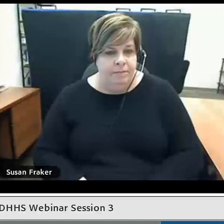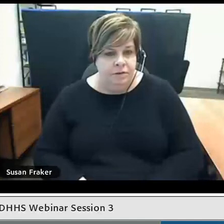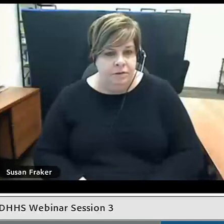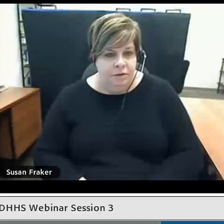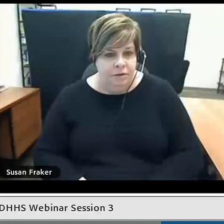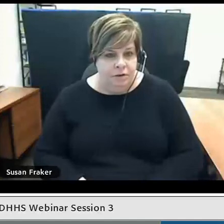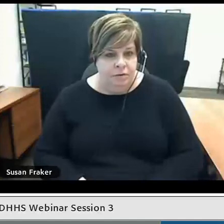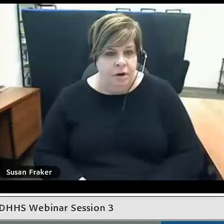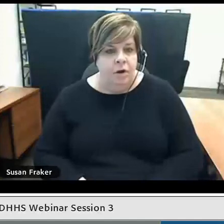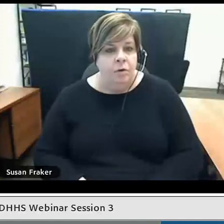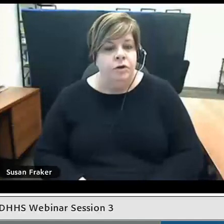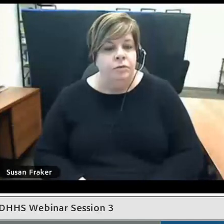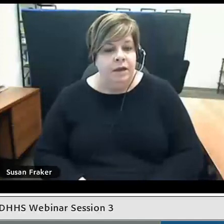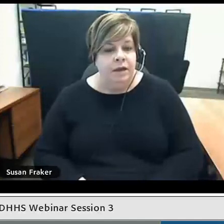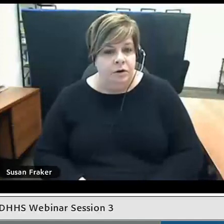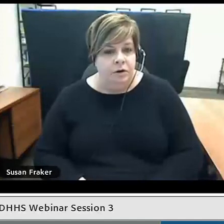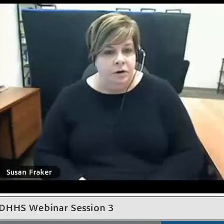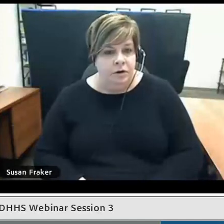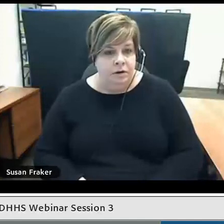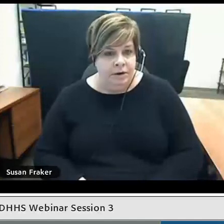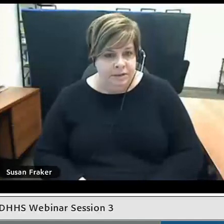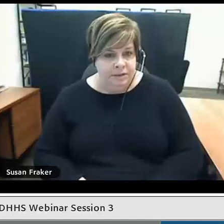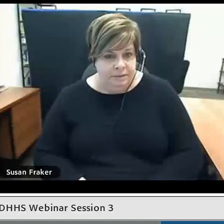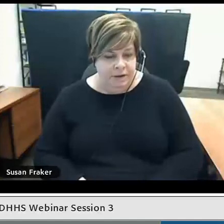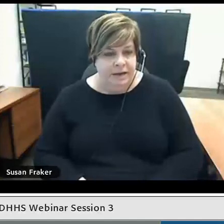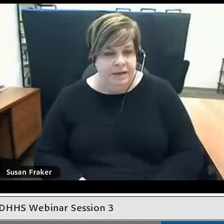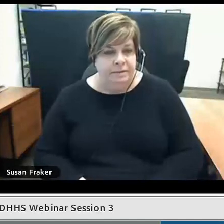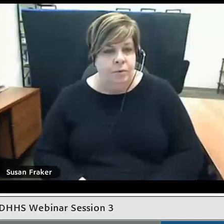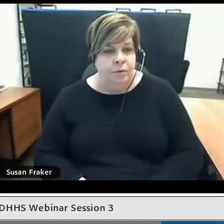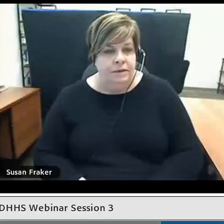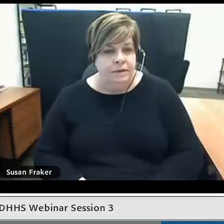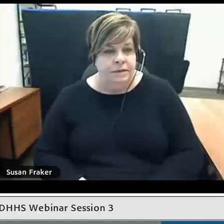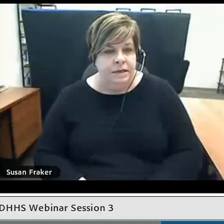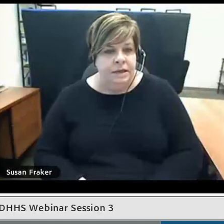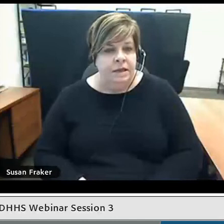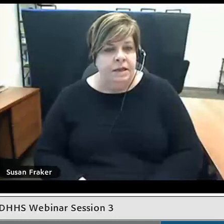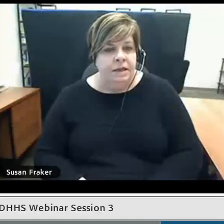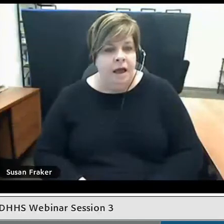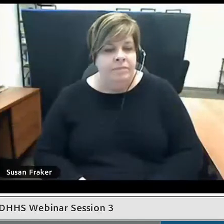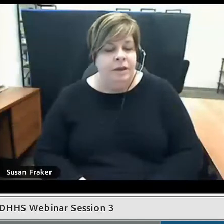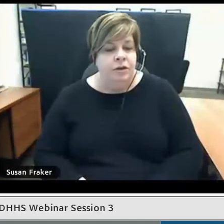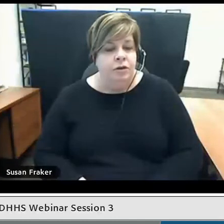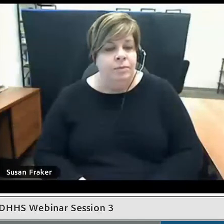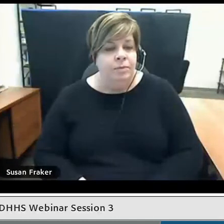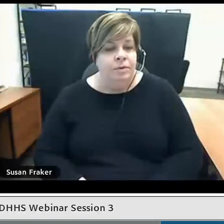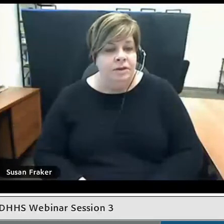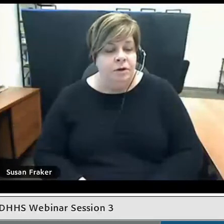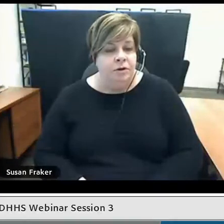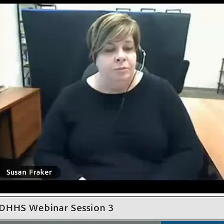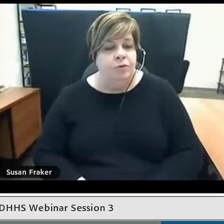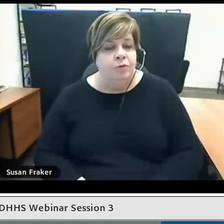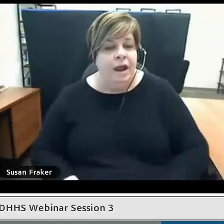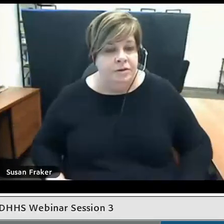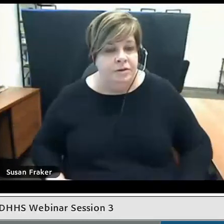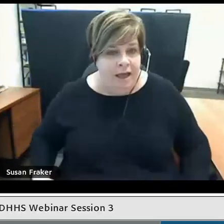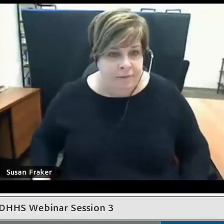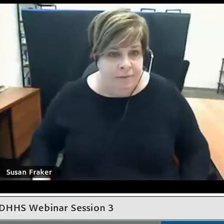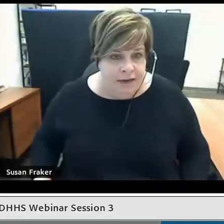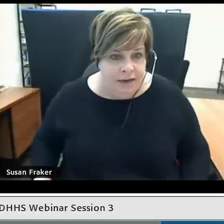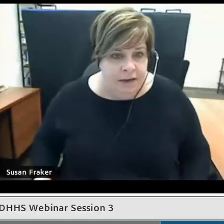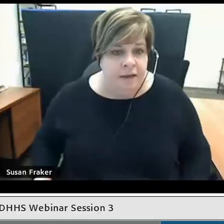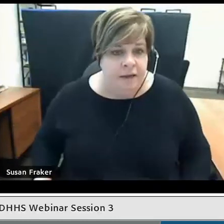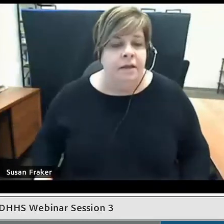have the patient with you. When you meet your participant, it's important that you meet with the interpreter prior to